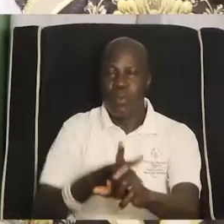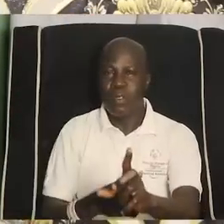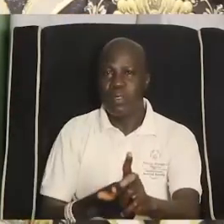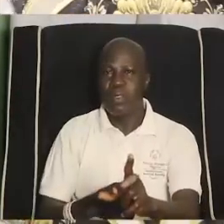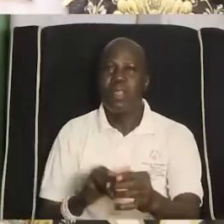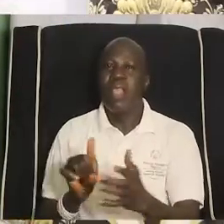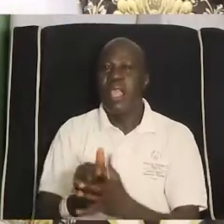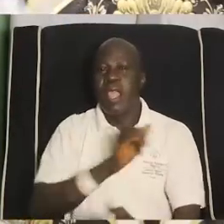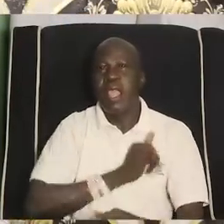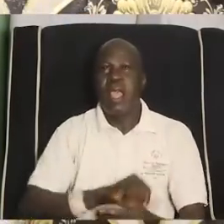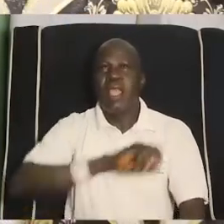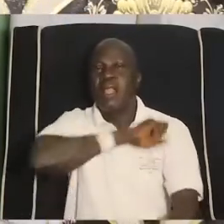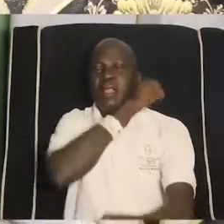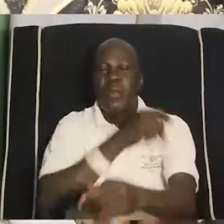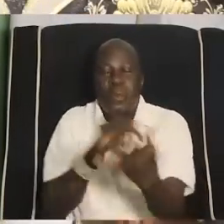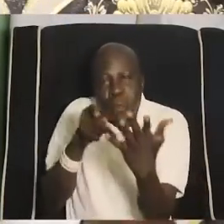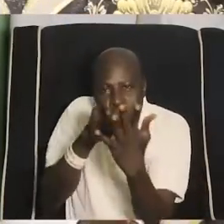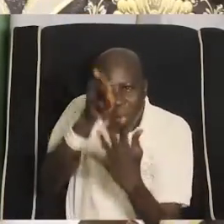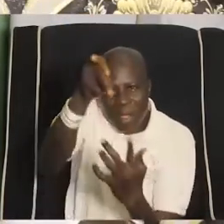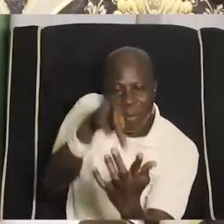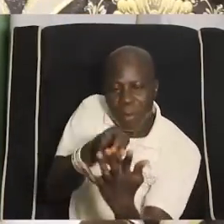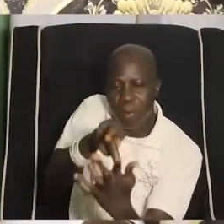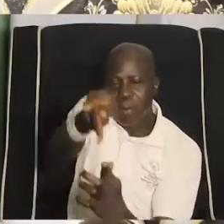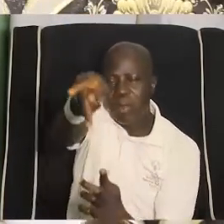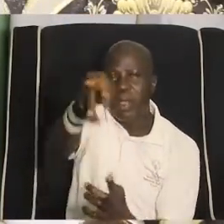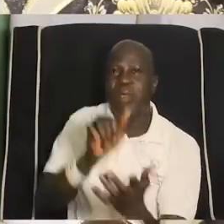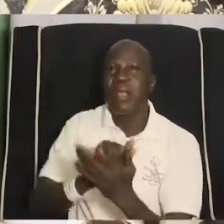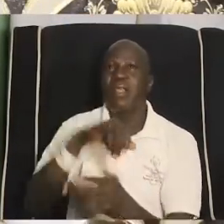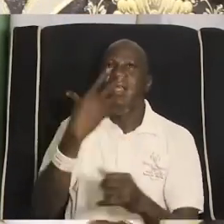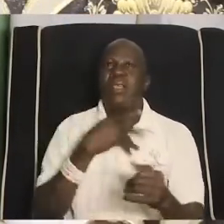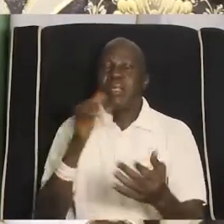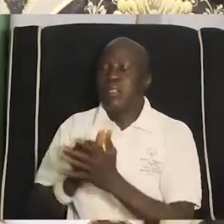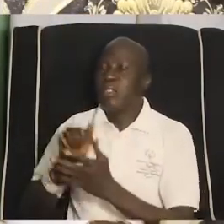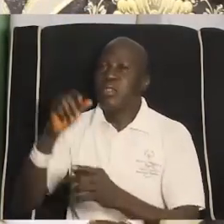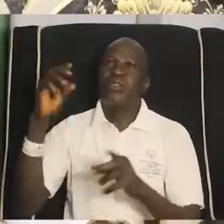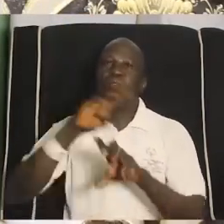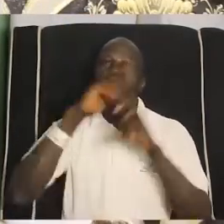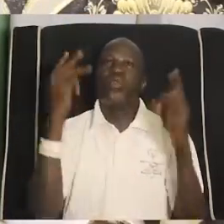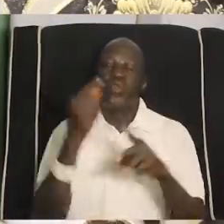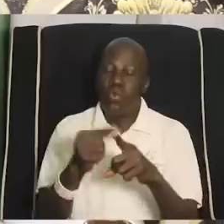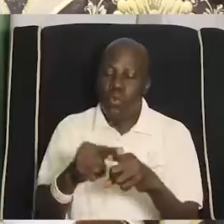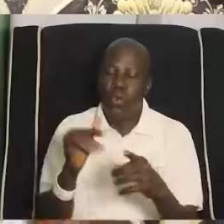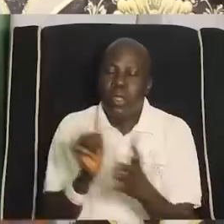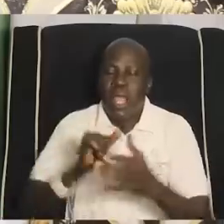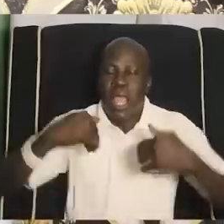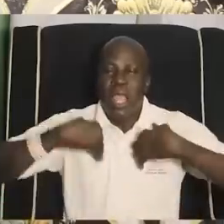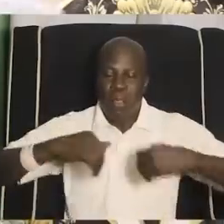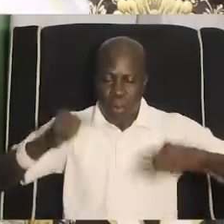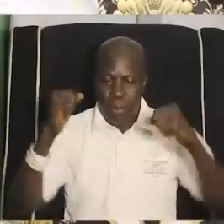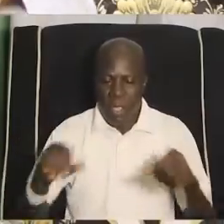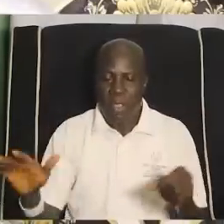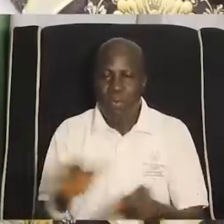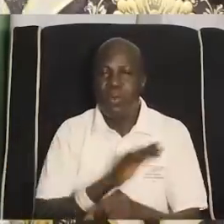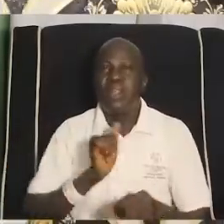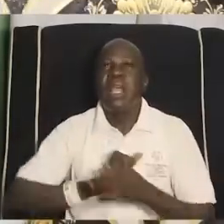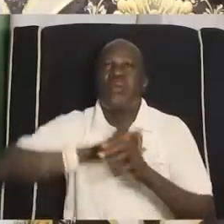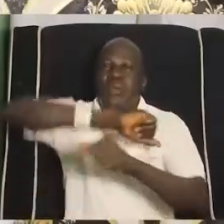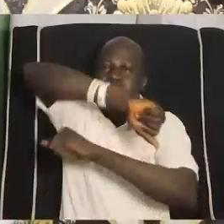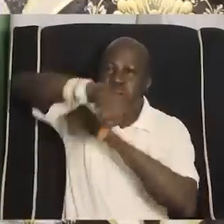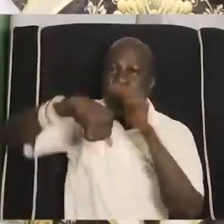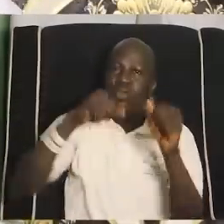seventh day. On the seventh month. Perfection. This word that is powerful. I uphold